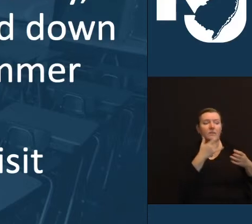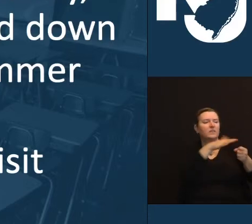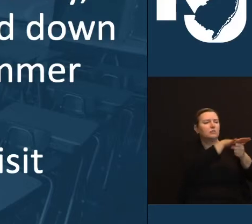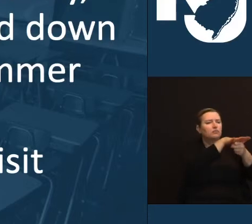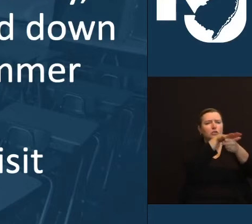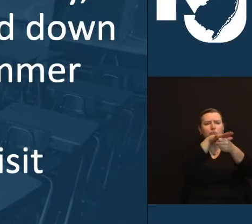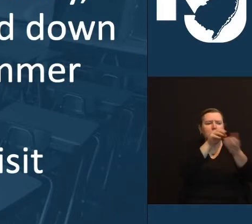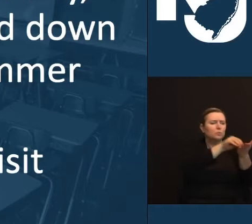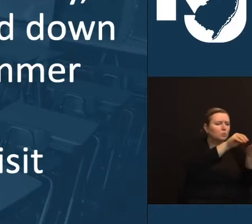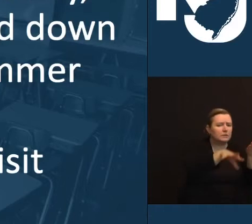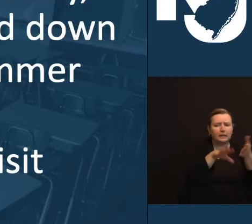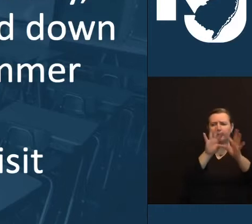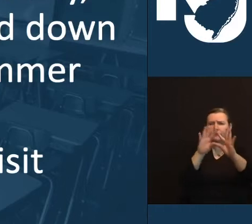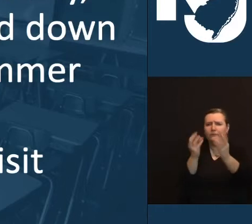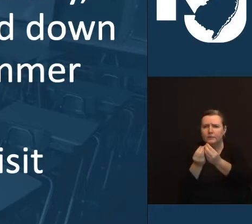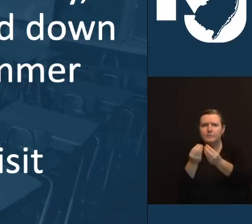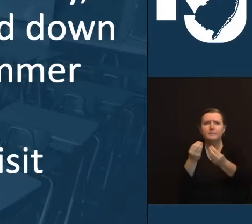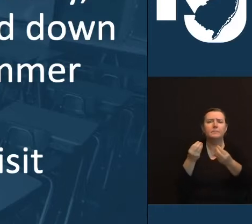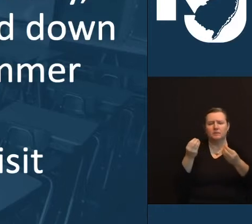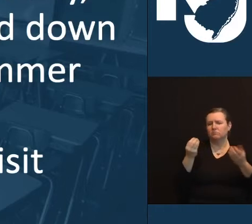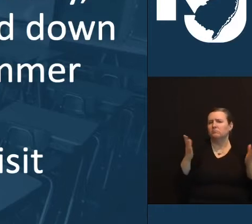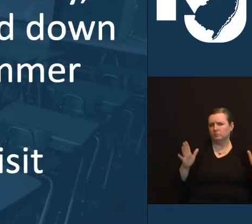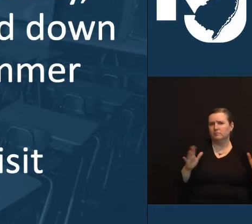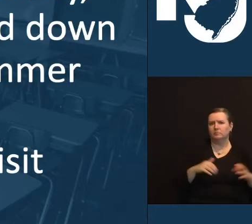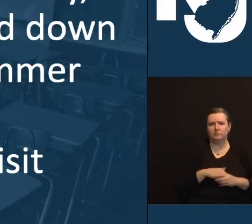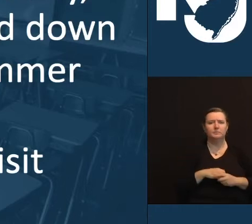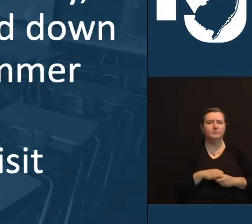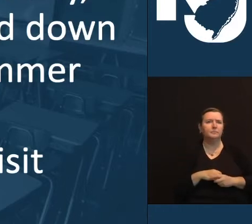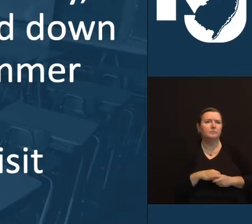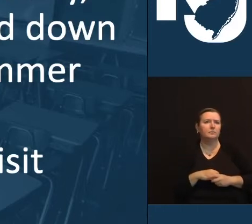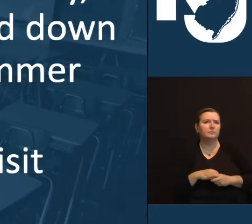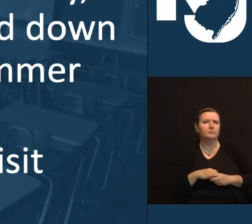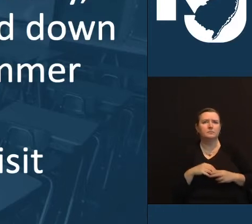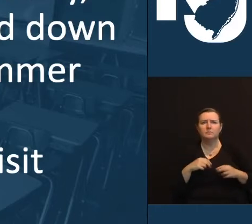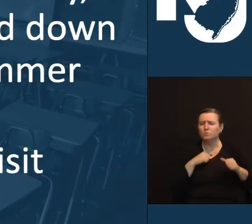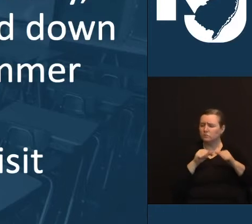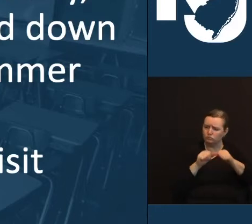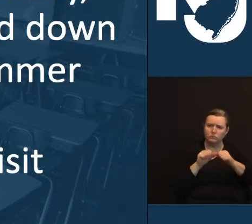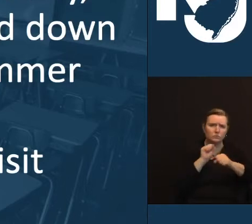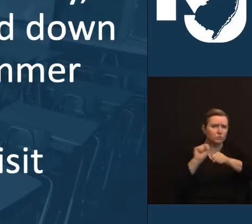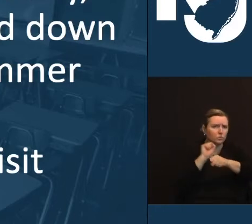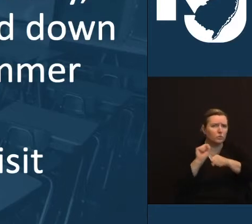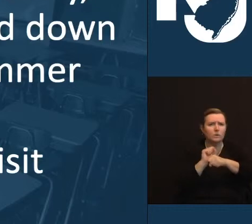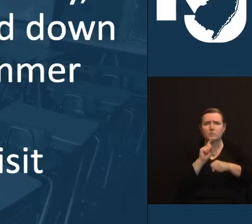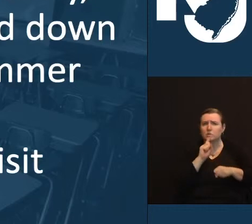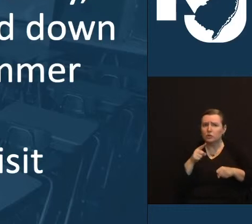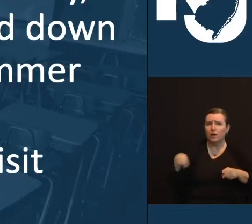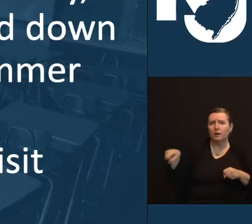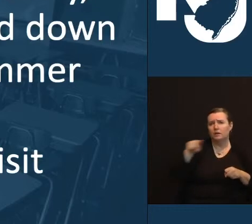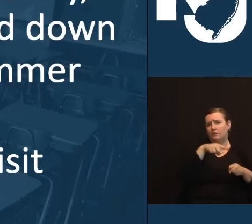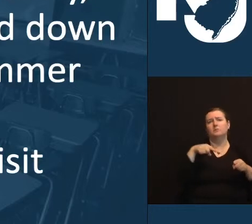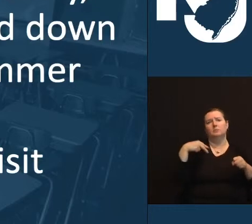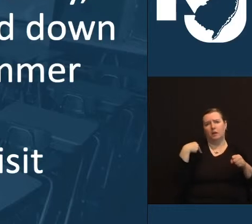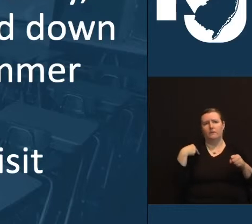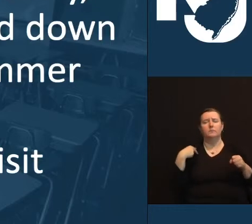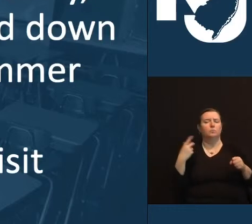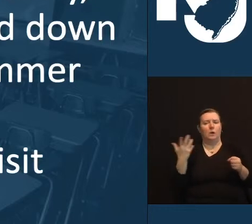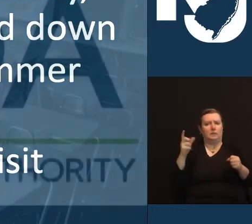at the local level. We continue to work diligently to close the remaining gap. We